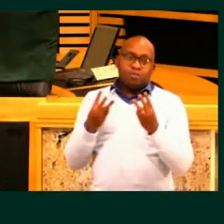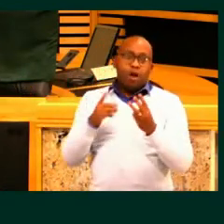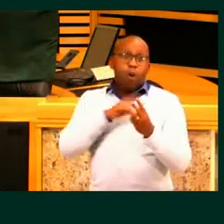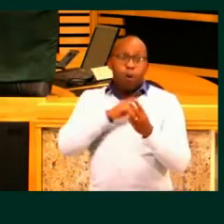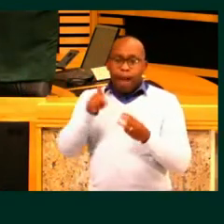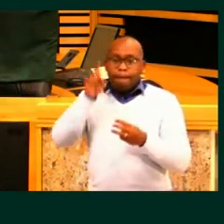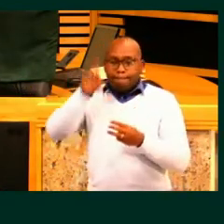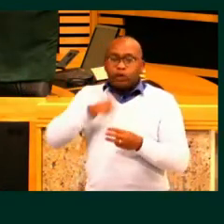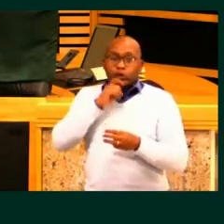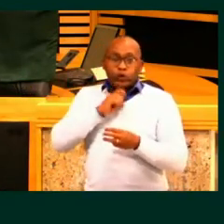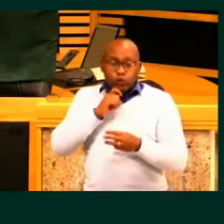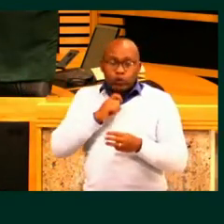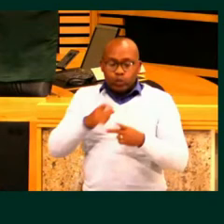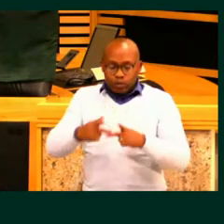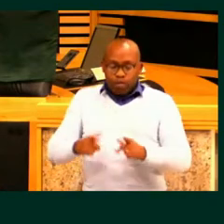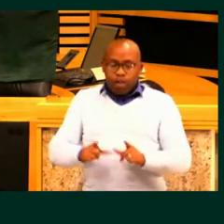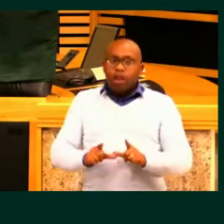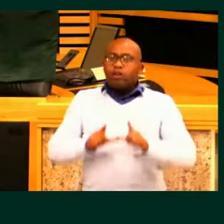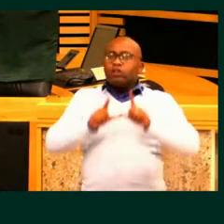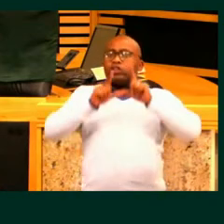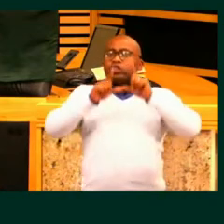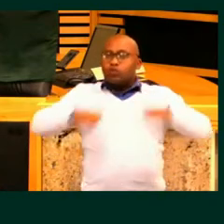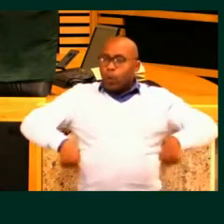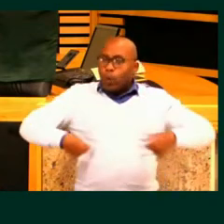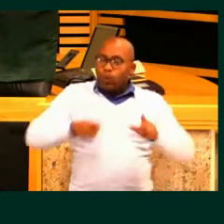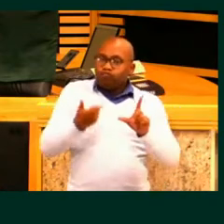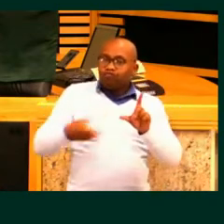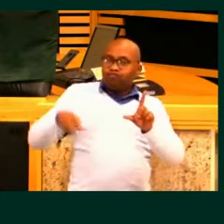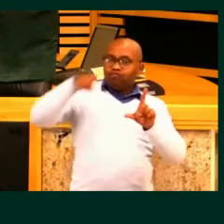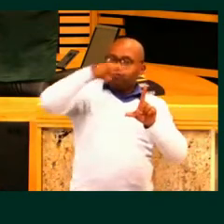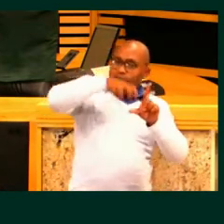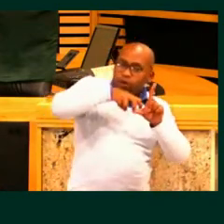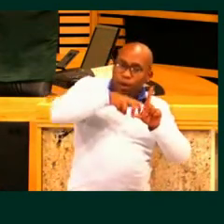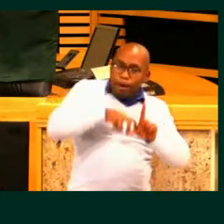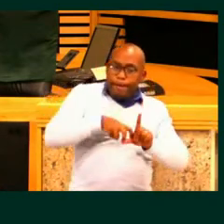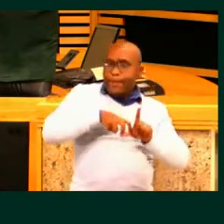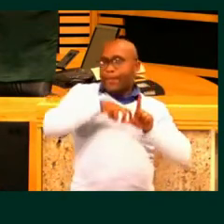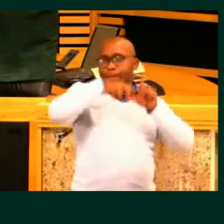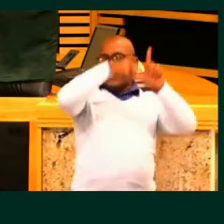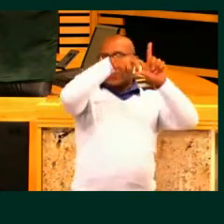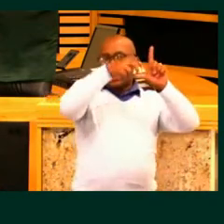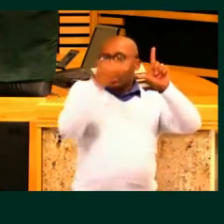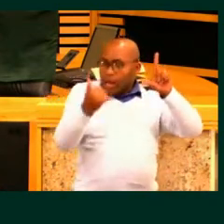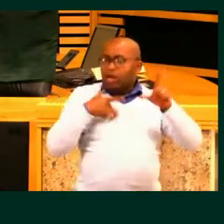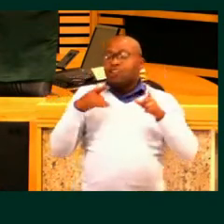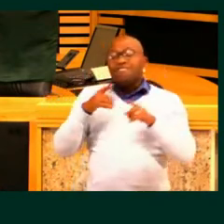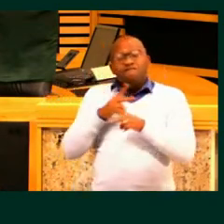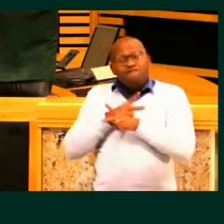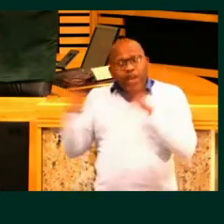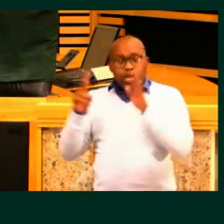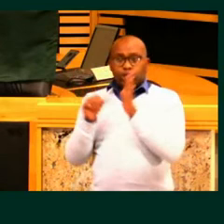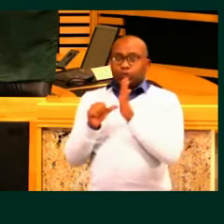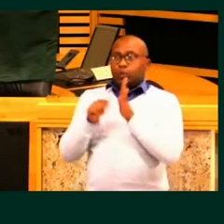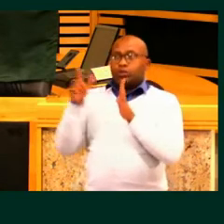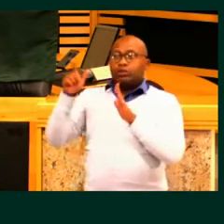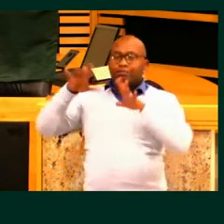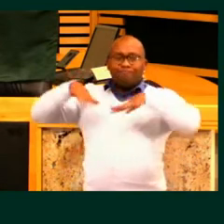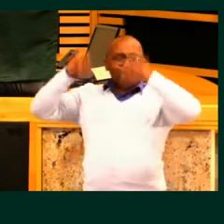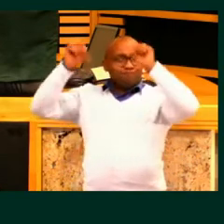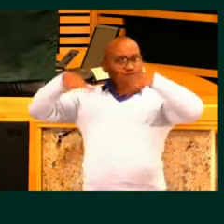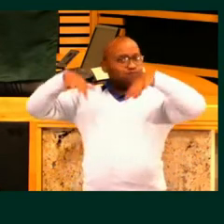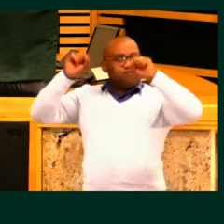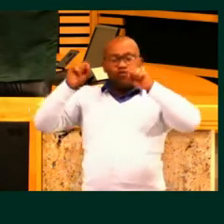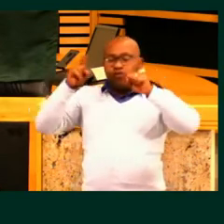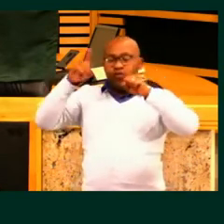Min hence it is critical that the lad shedding is stopped with immediate effect so we running